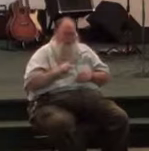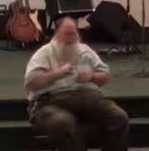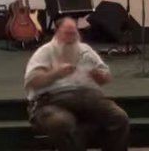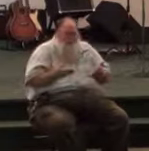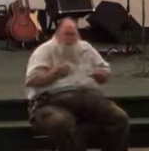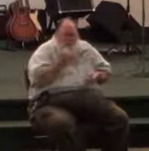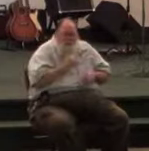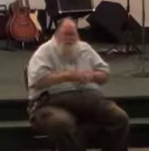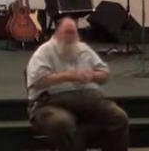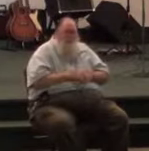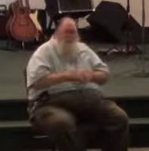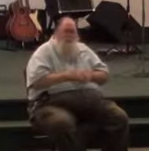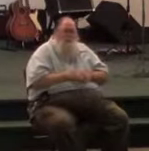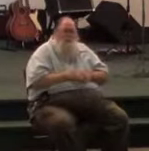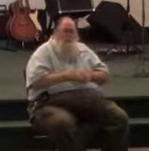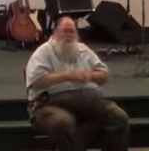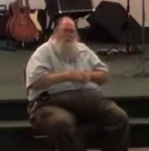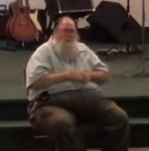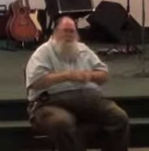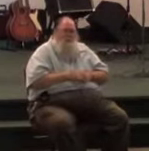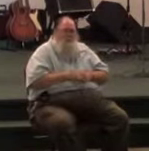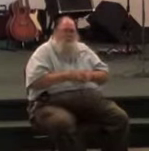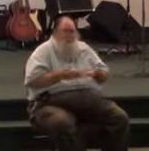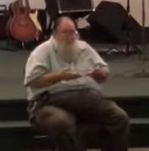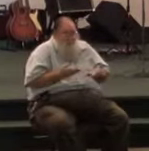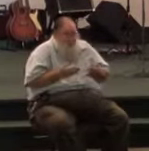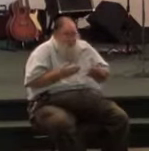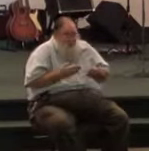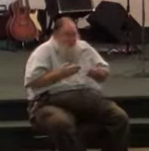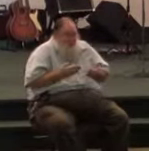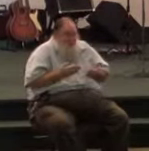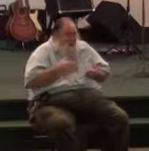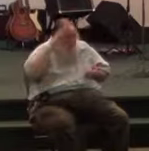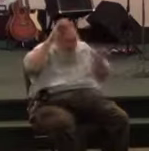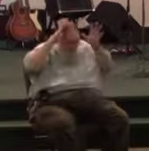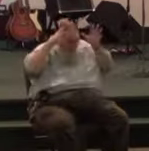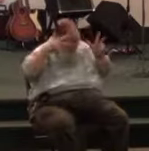"What's the matter?" I thought maybe he hit a deer with his brand new van or something.